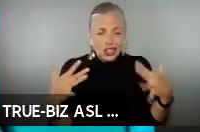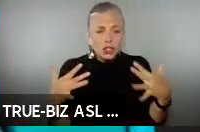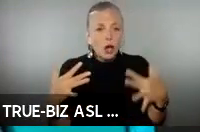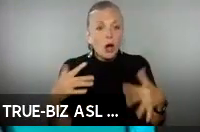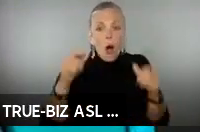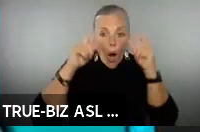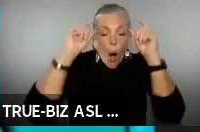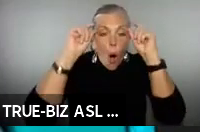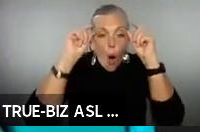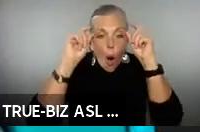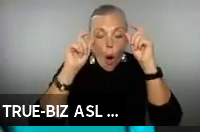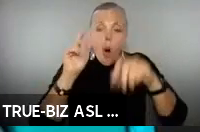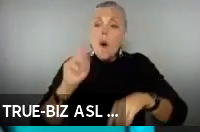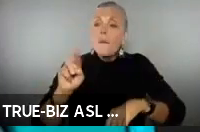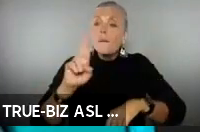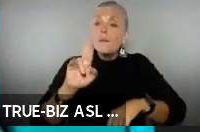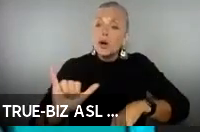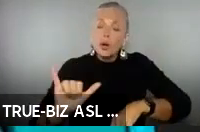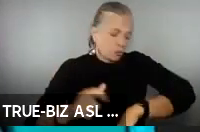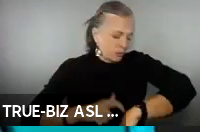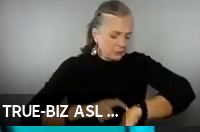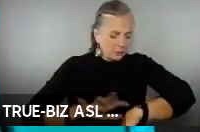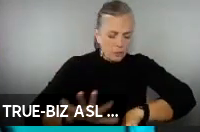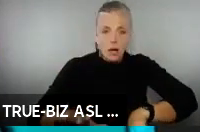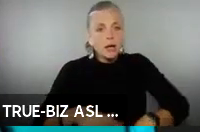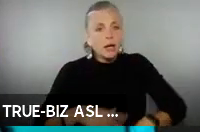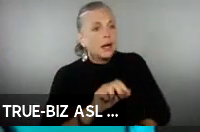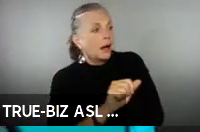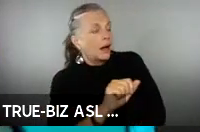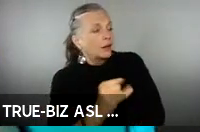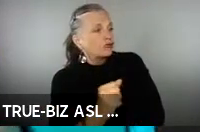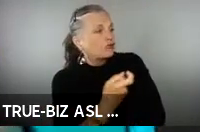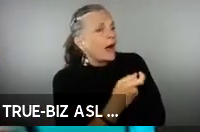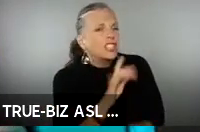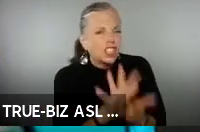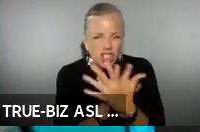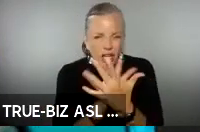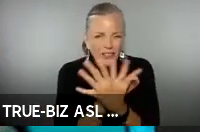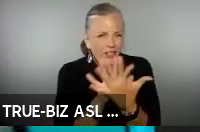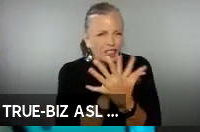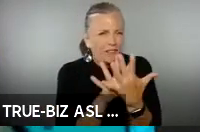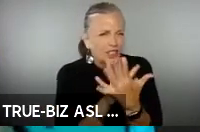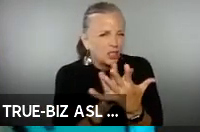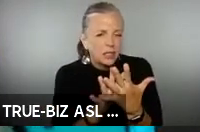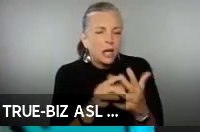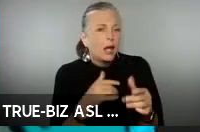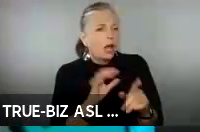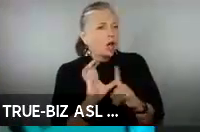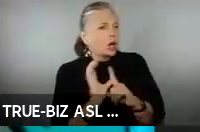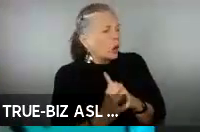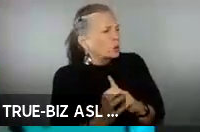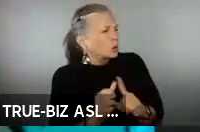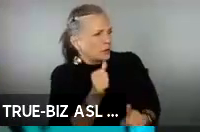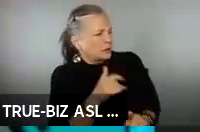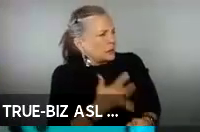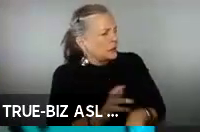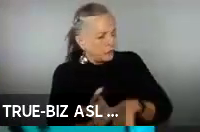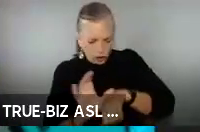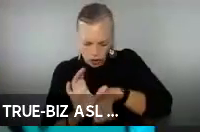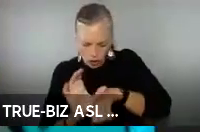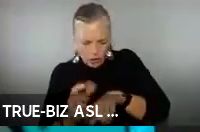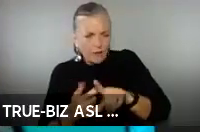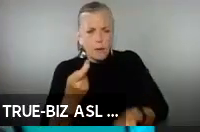Oh, Mercury's Roman. Well, and Ajax is Greek. Why do I need culturally insensitive chocolates from Hershey,